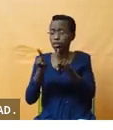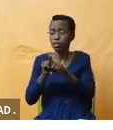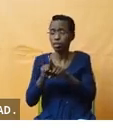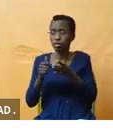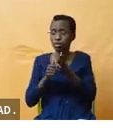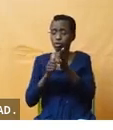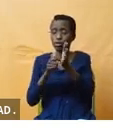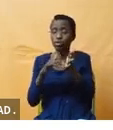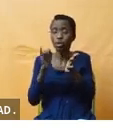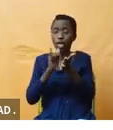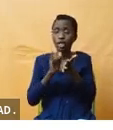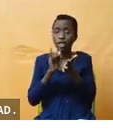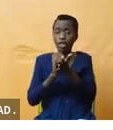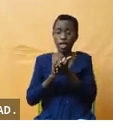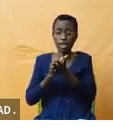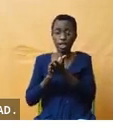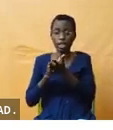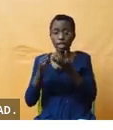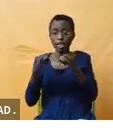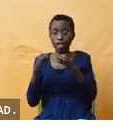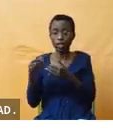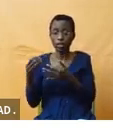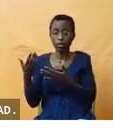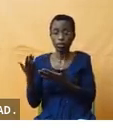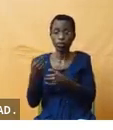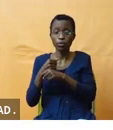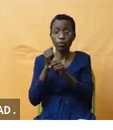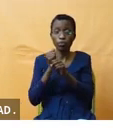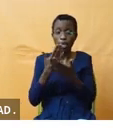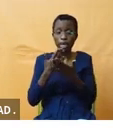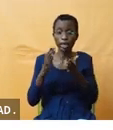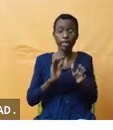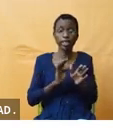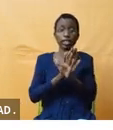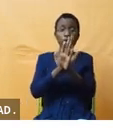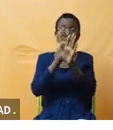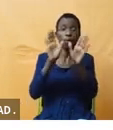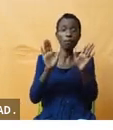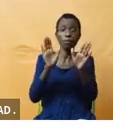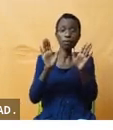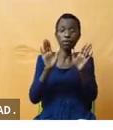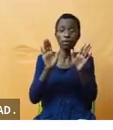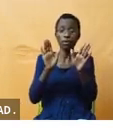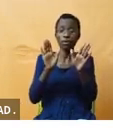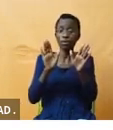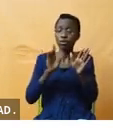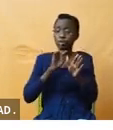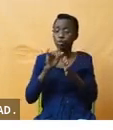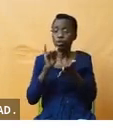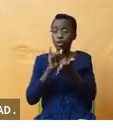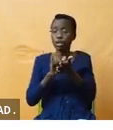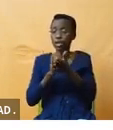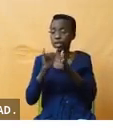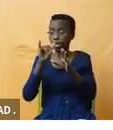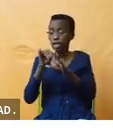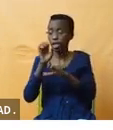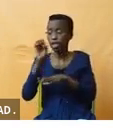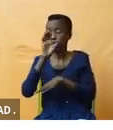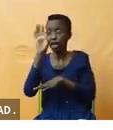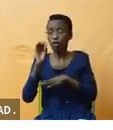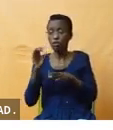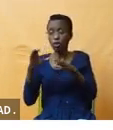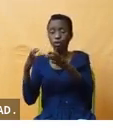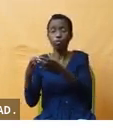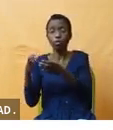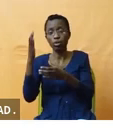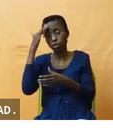pull about or to bring about the issue of transparency, so that even the council knows, or even within the East African community, you know that you're